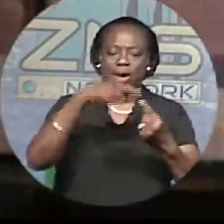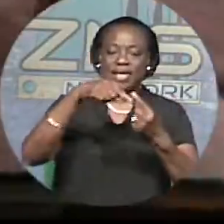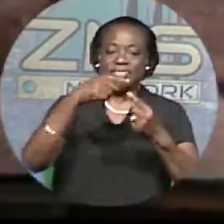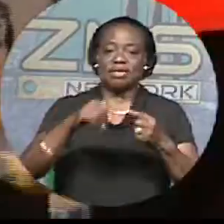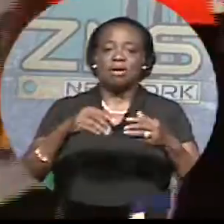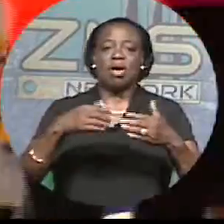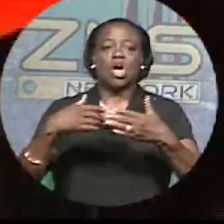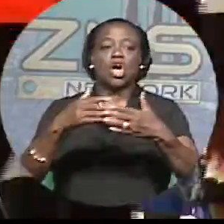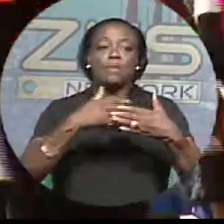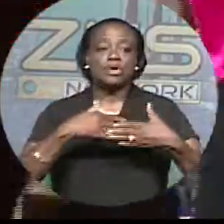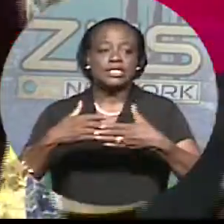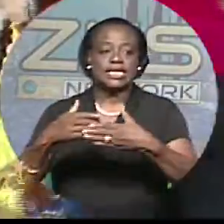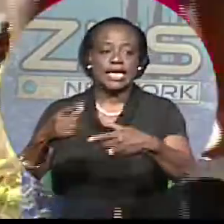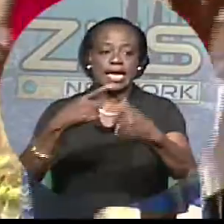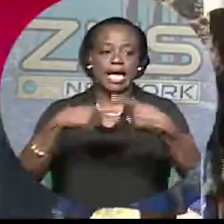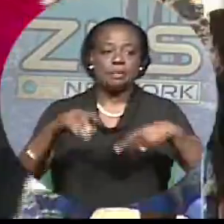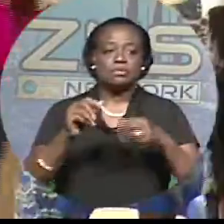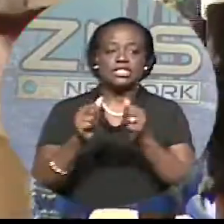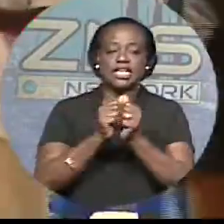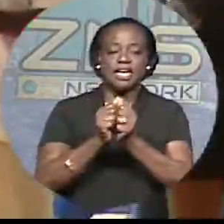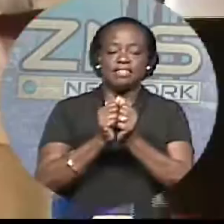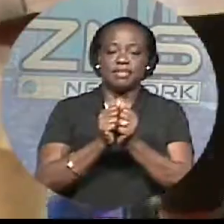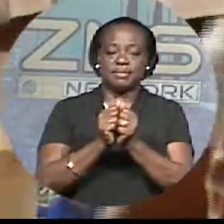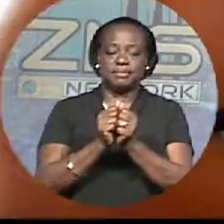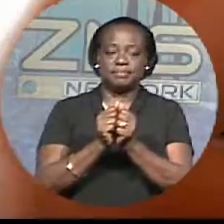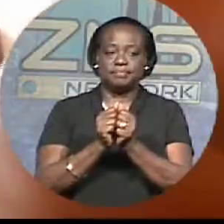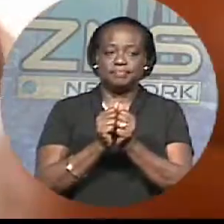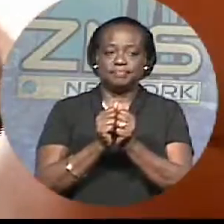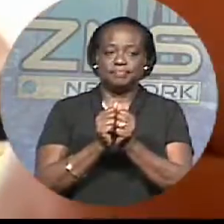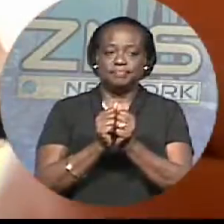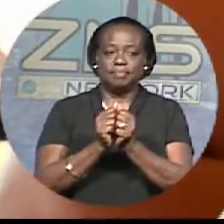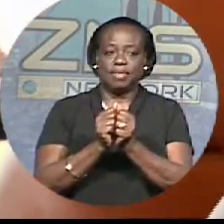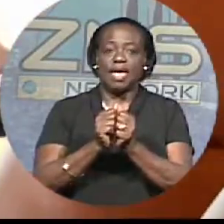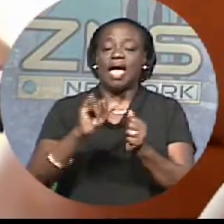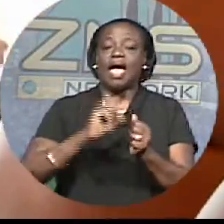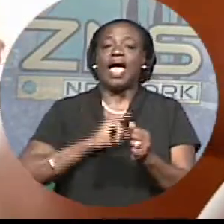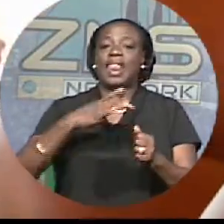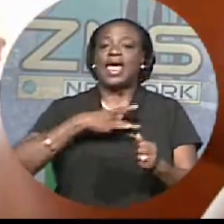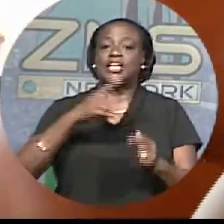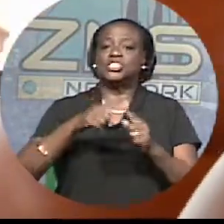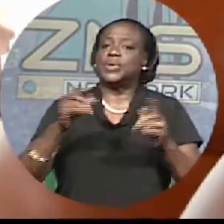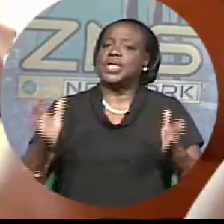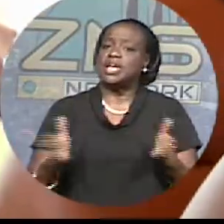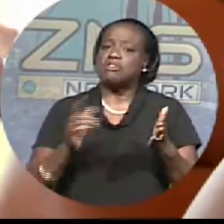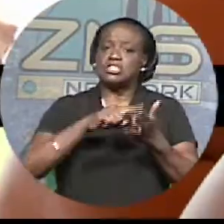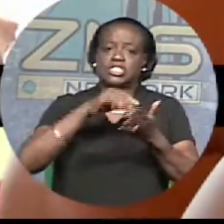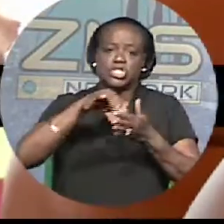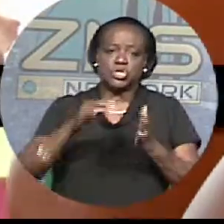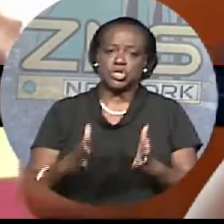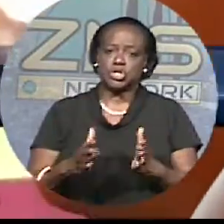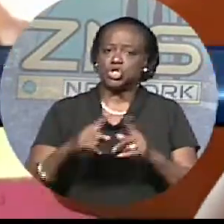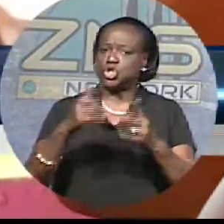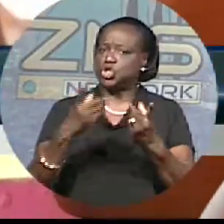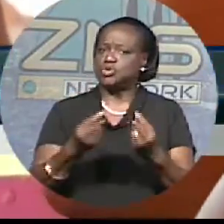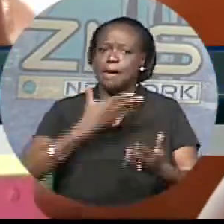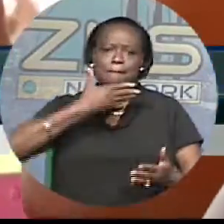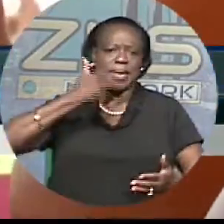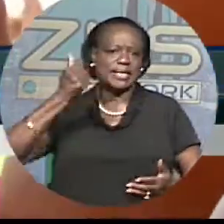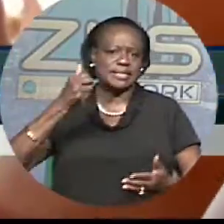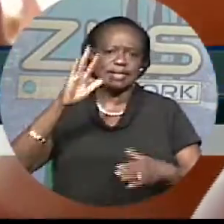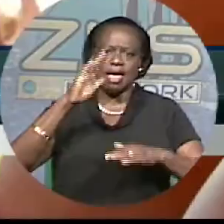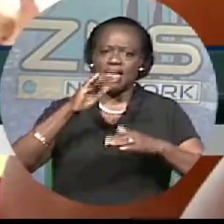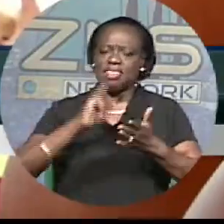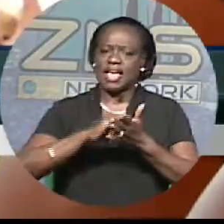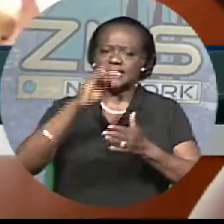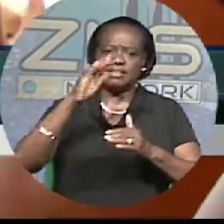camaraderie, and that's what I feel about it. Great. This year I'd like to encourage the students to strive and do the best they can do,